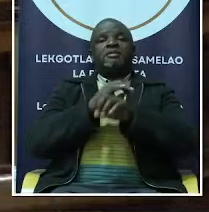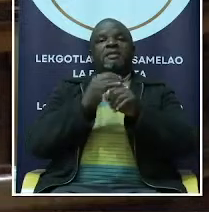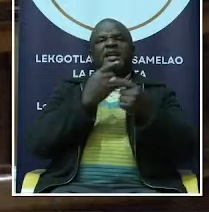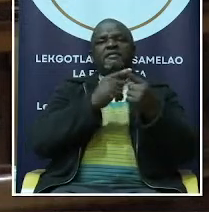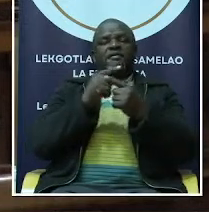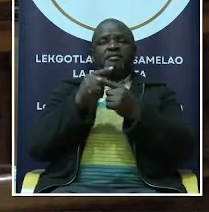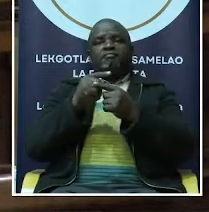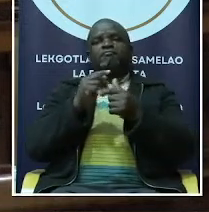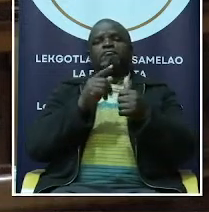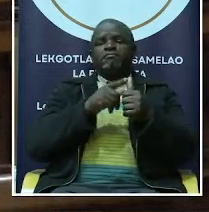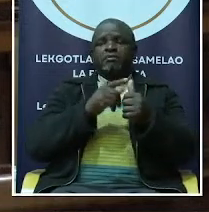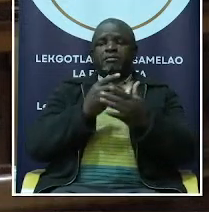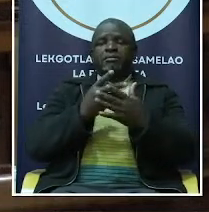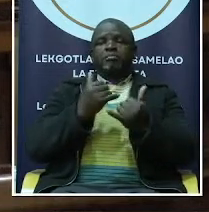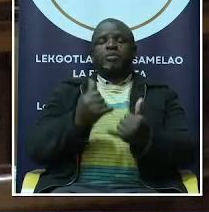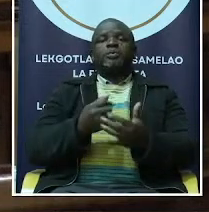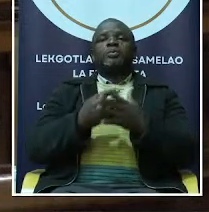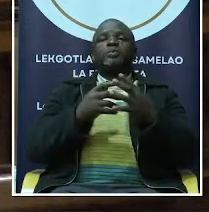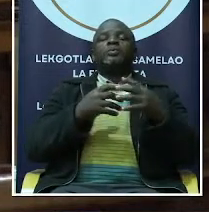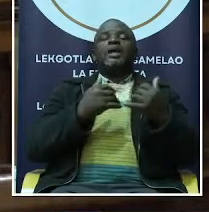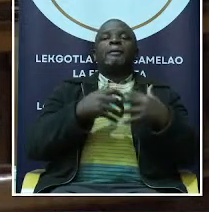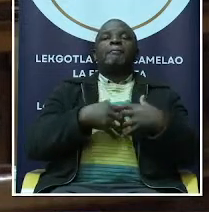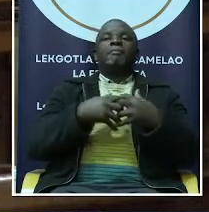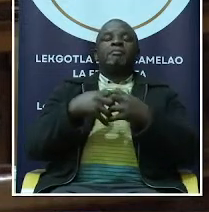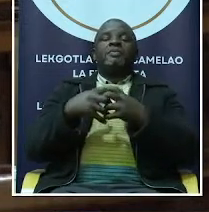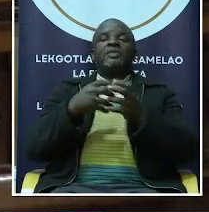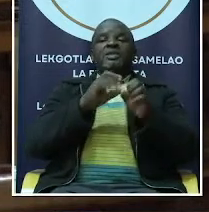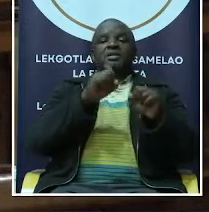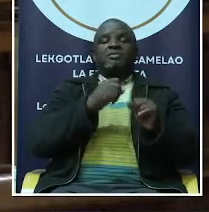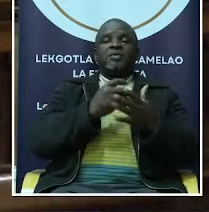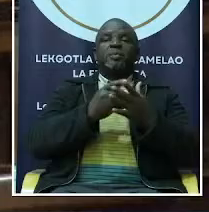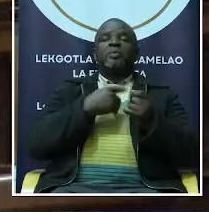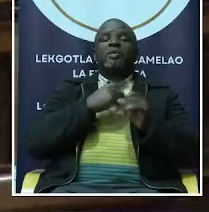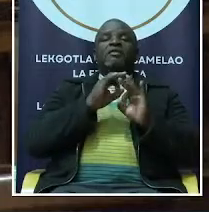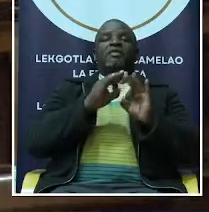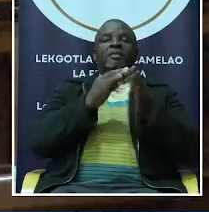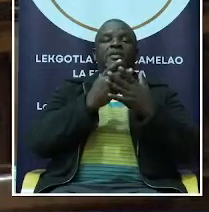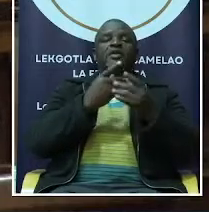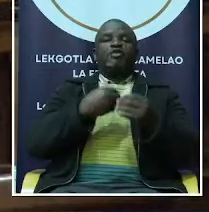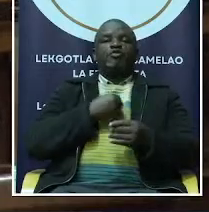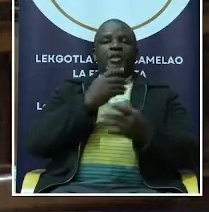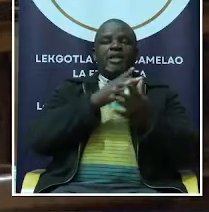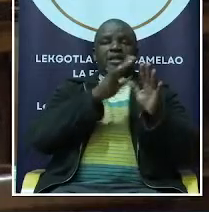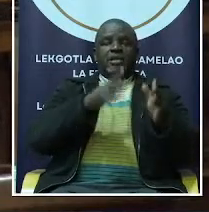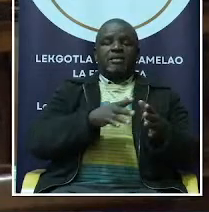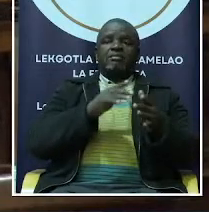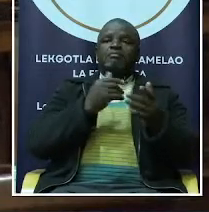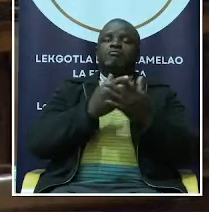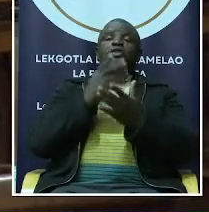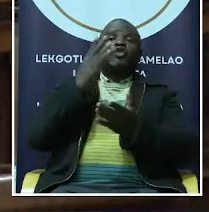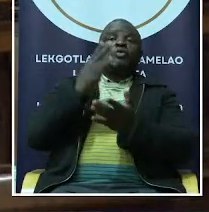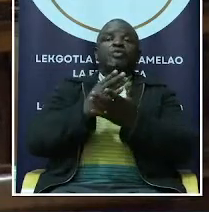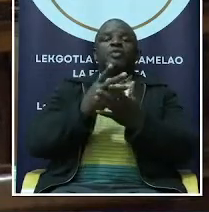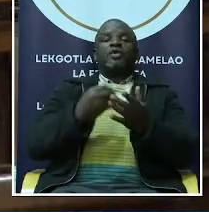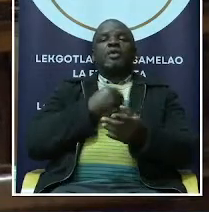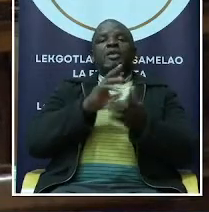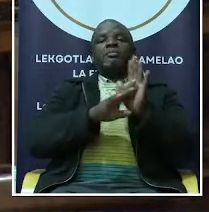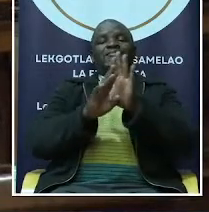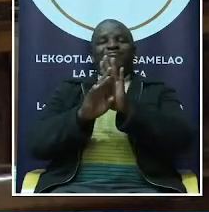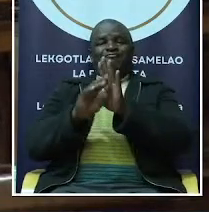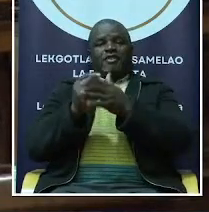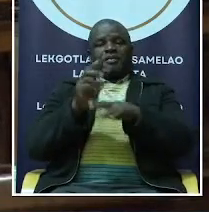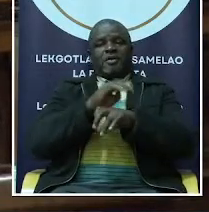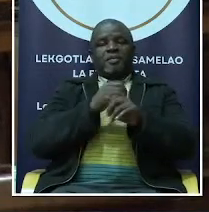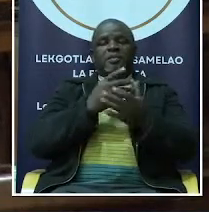Municipalities must strengthen governance by formalizing youth desks, guaranteeing youth representations in